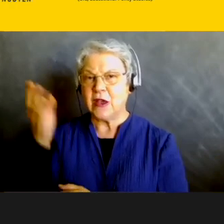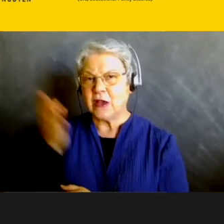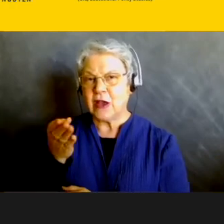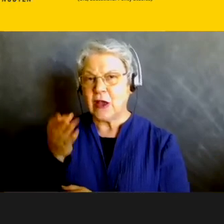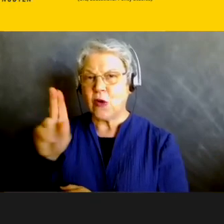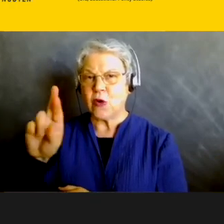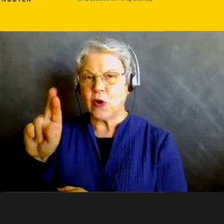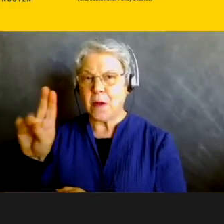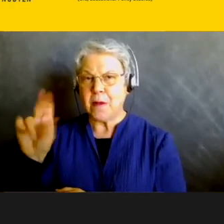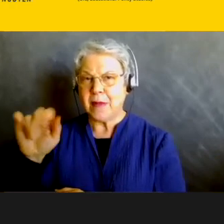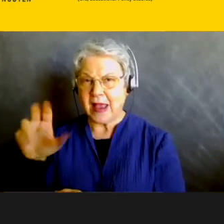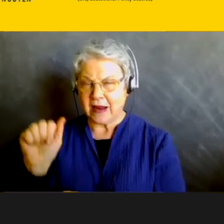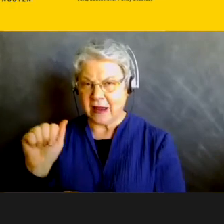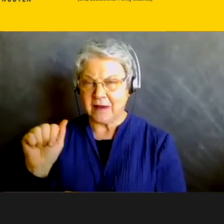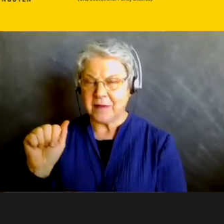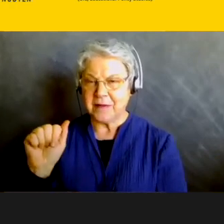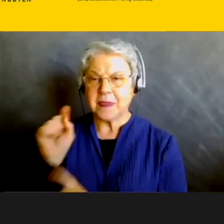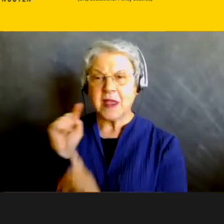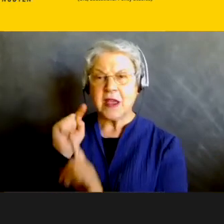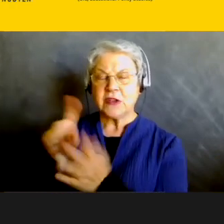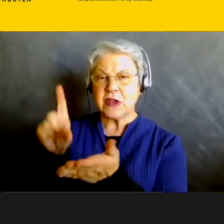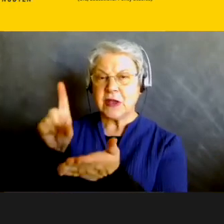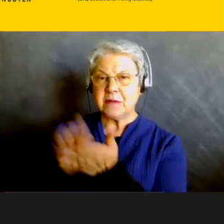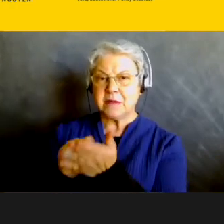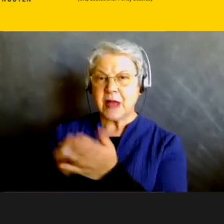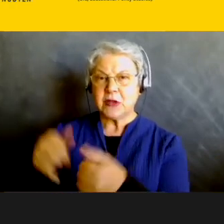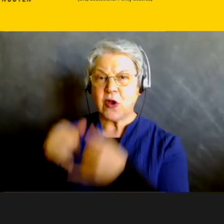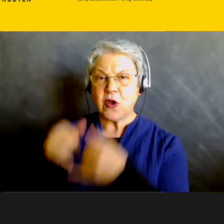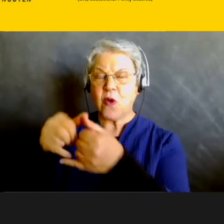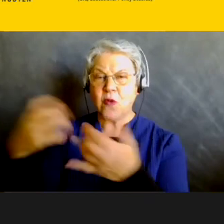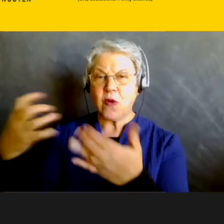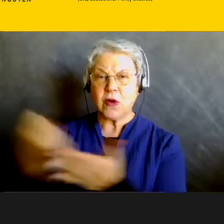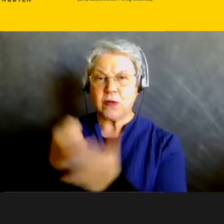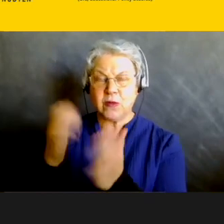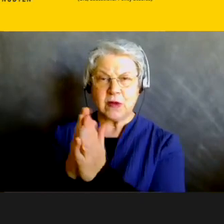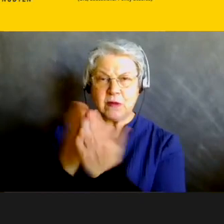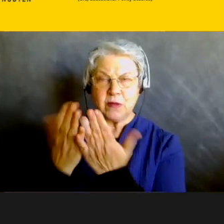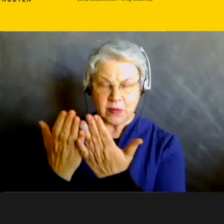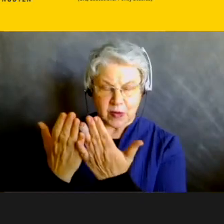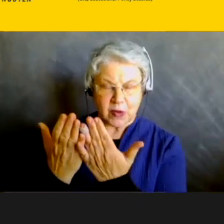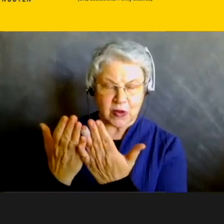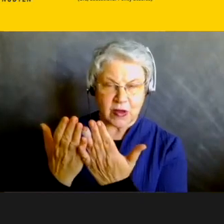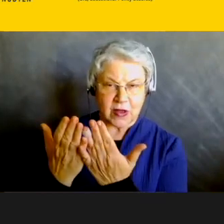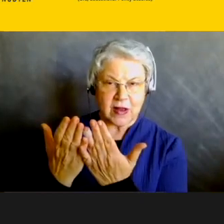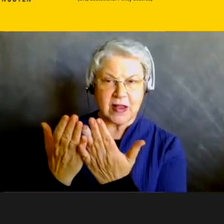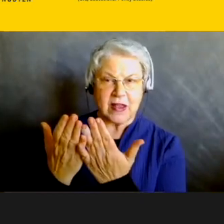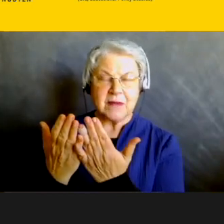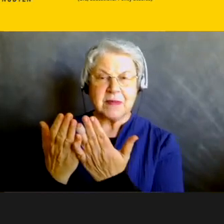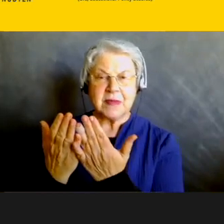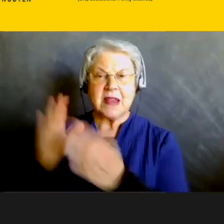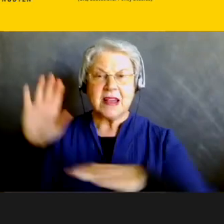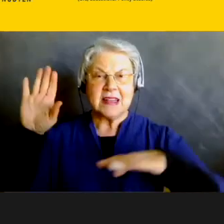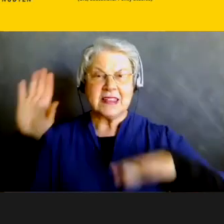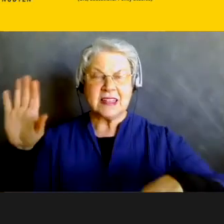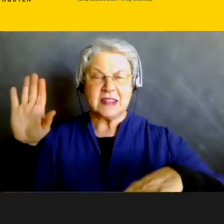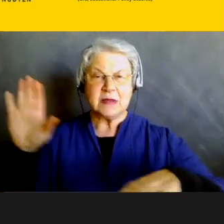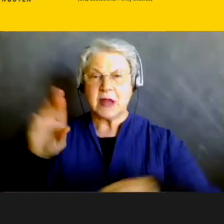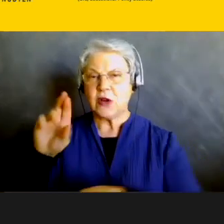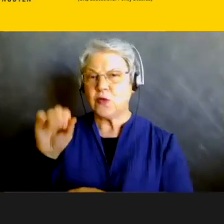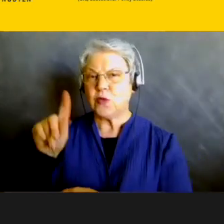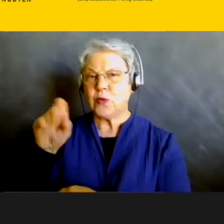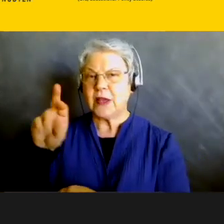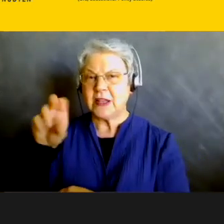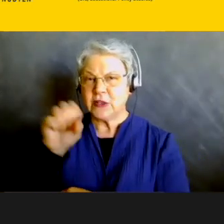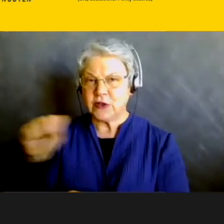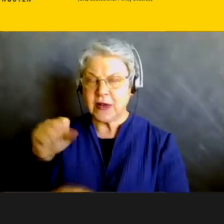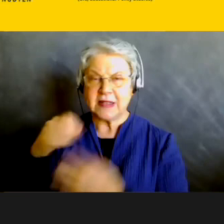Naomi has published the award-winning book, Rightslessness, Testimony and Redress in U.S. Prison Camps Since